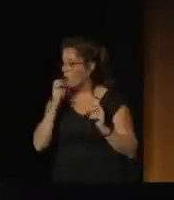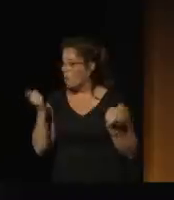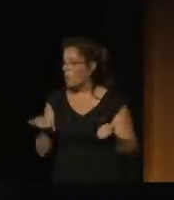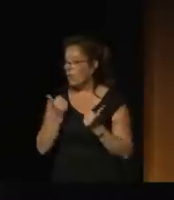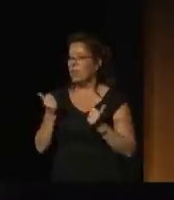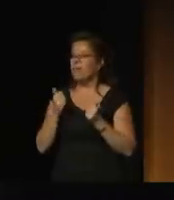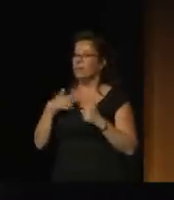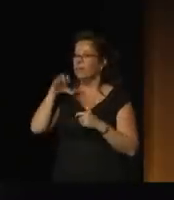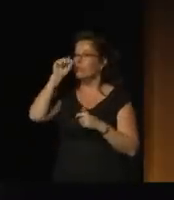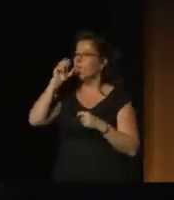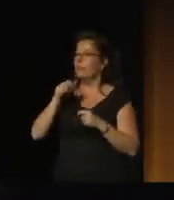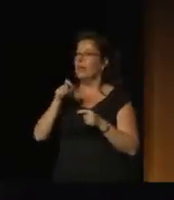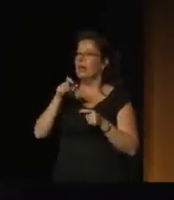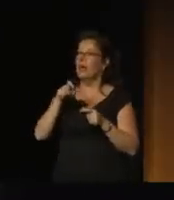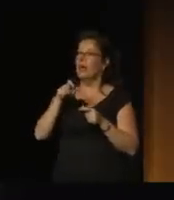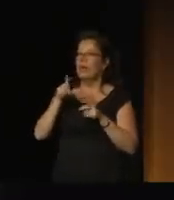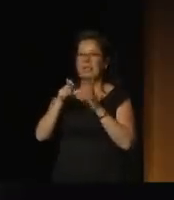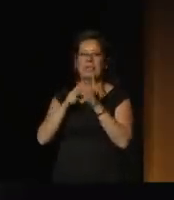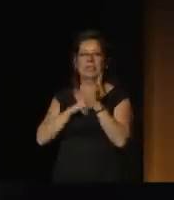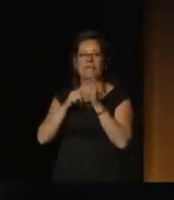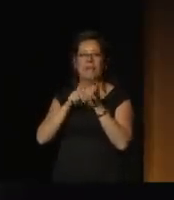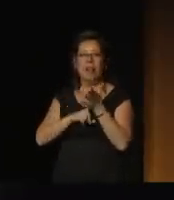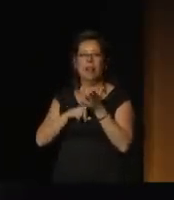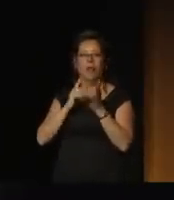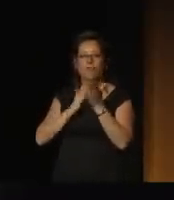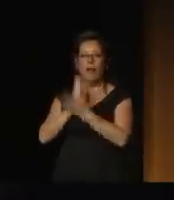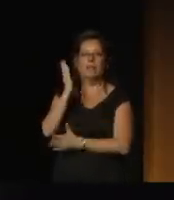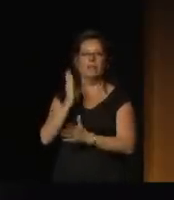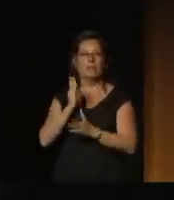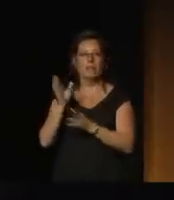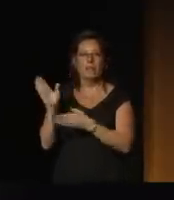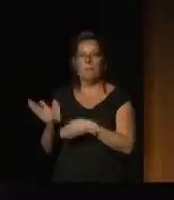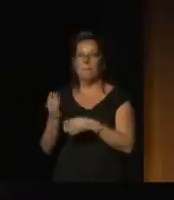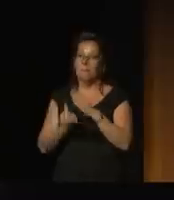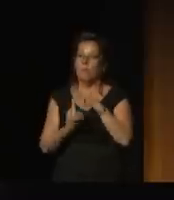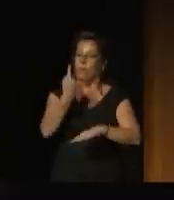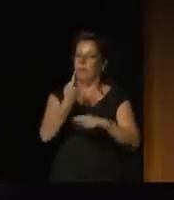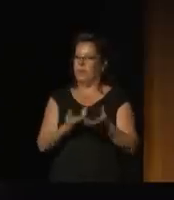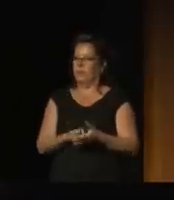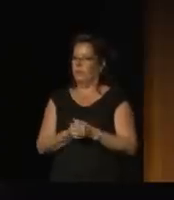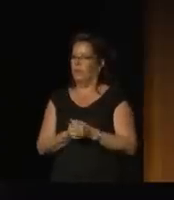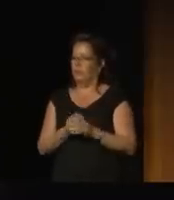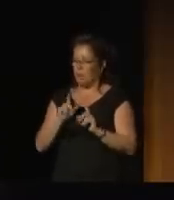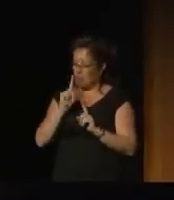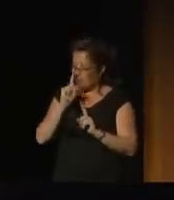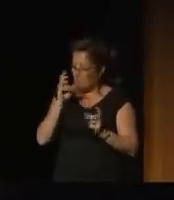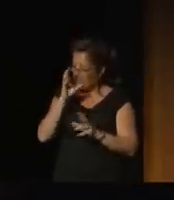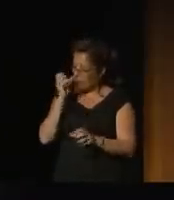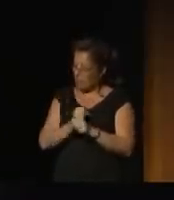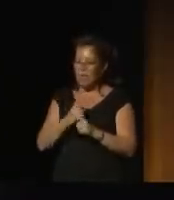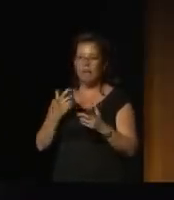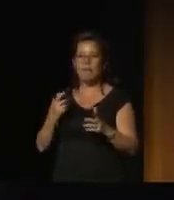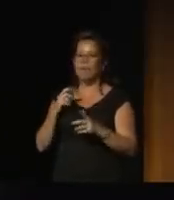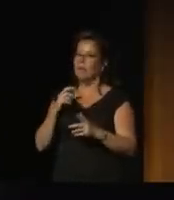rights movement, but I can't believe what I've seen happen at UVA in Charlottesville. Mm-hmm. Young white men, these